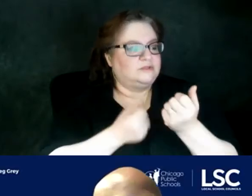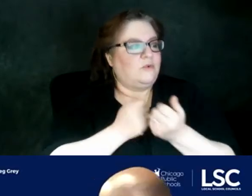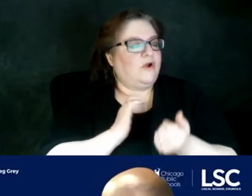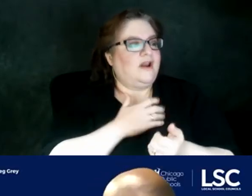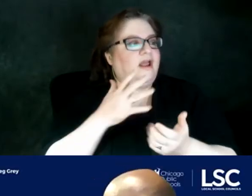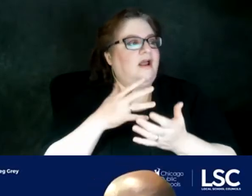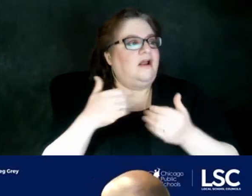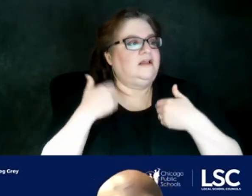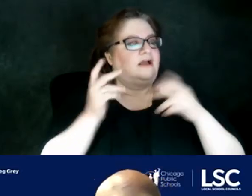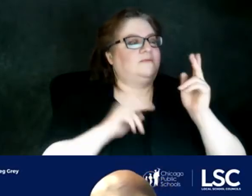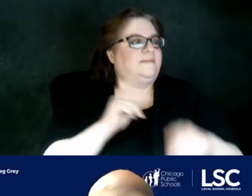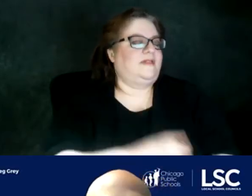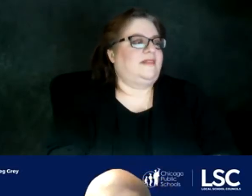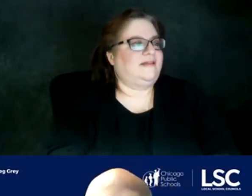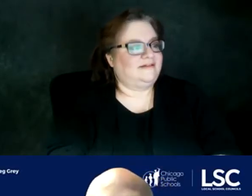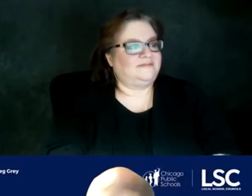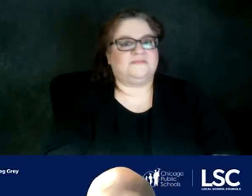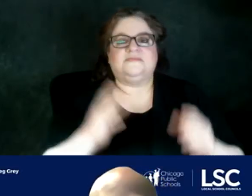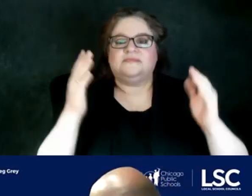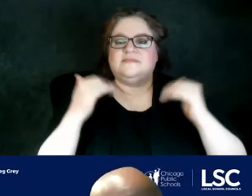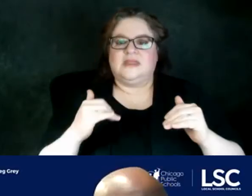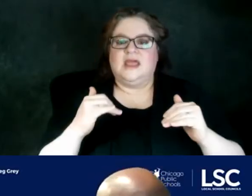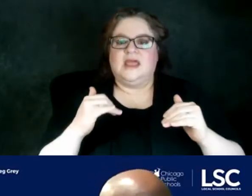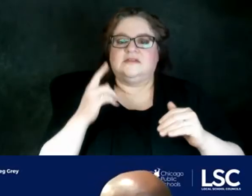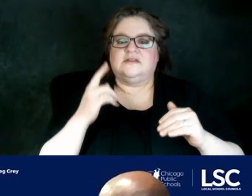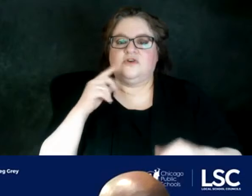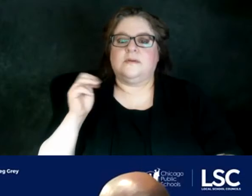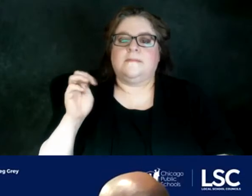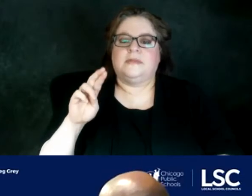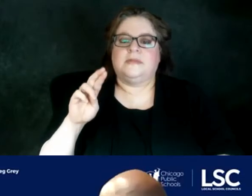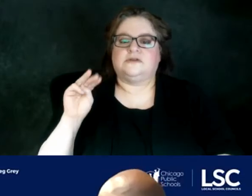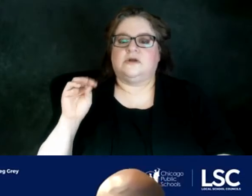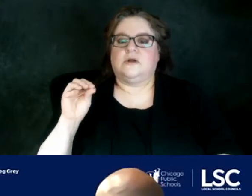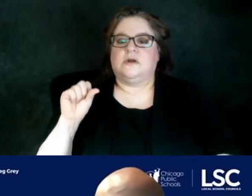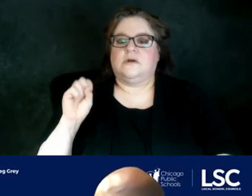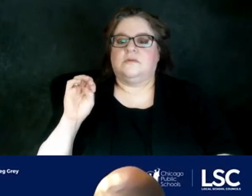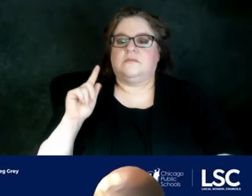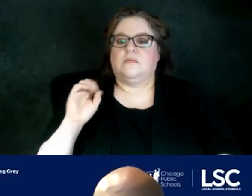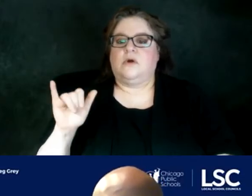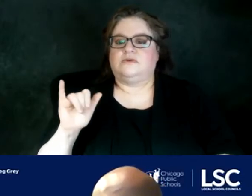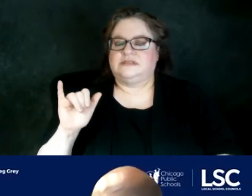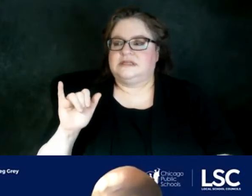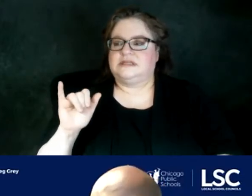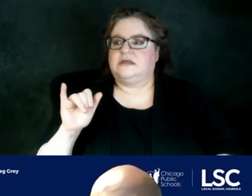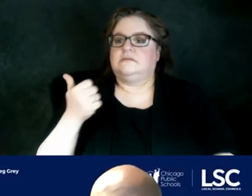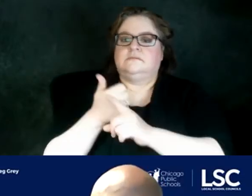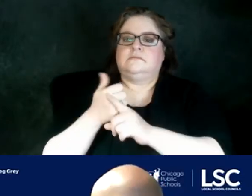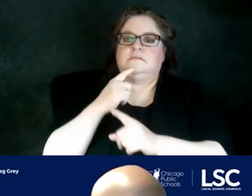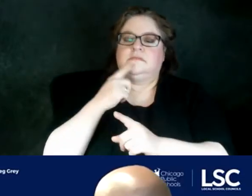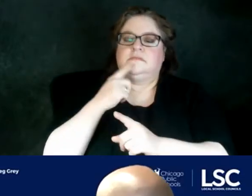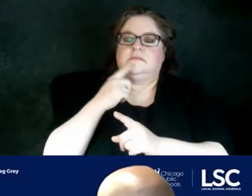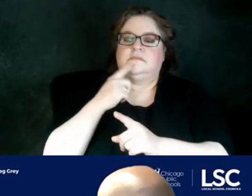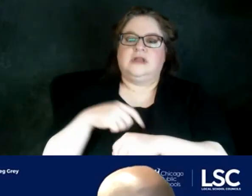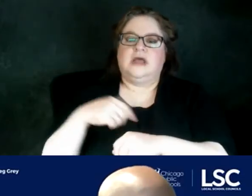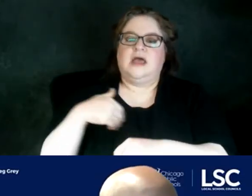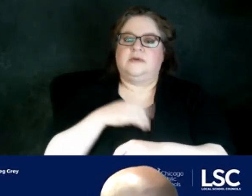Always support our younger people. This next question is for Mr. Mosley. Mr. Mosley, being a two-time member of